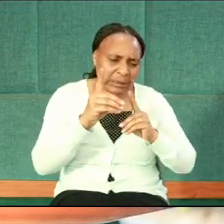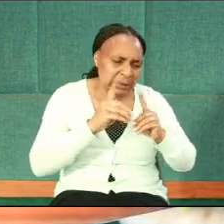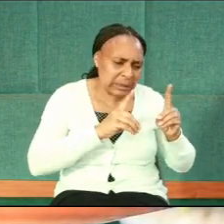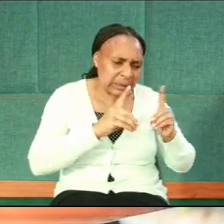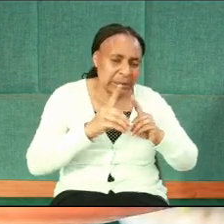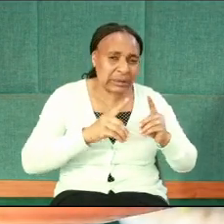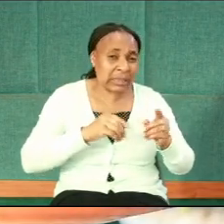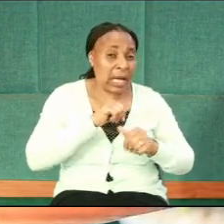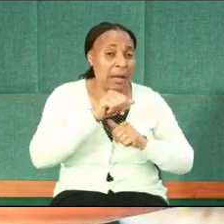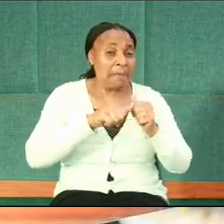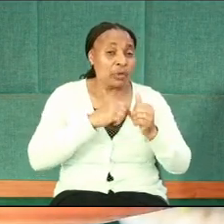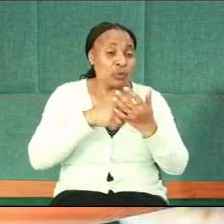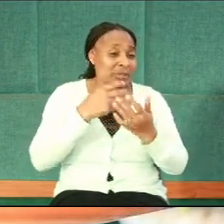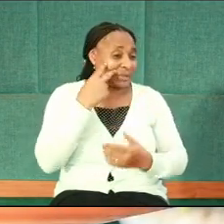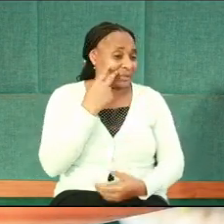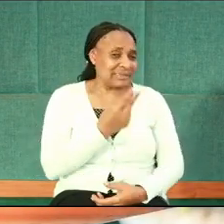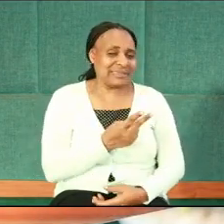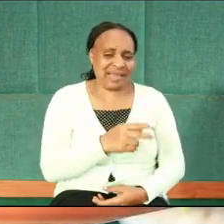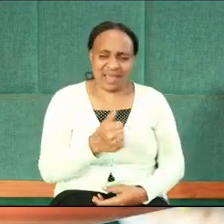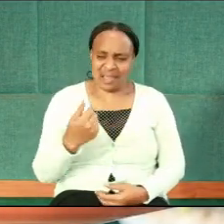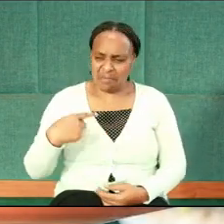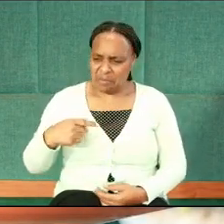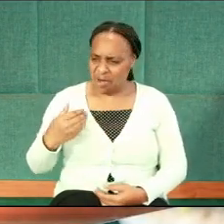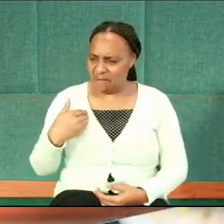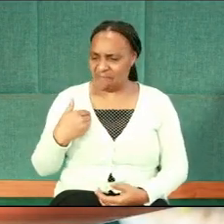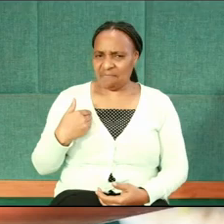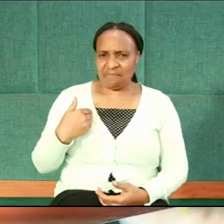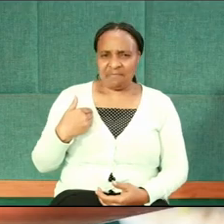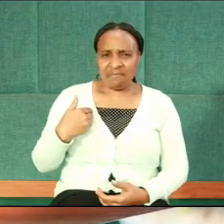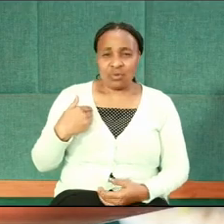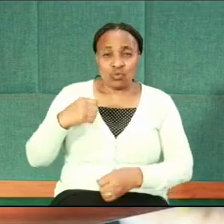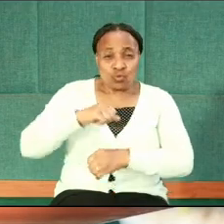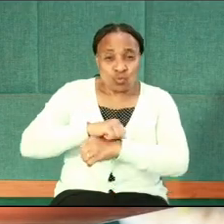about what he sees other people having in